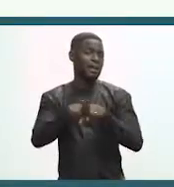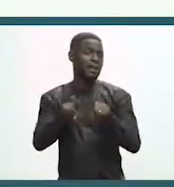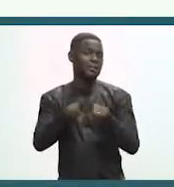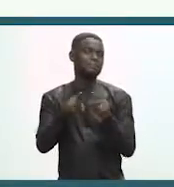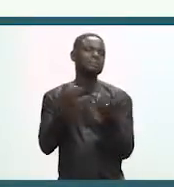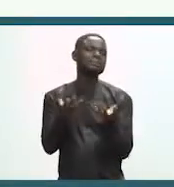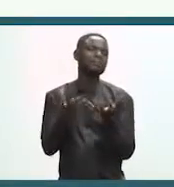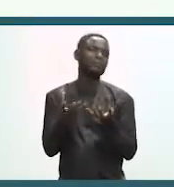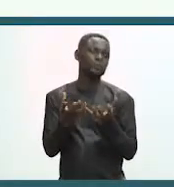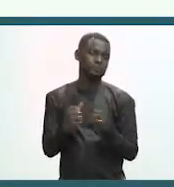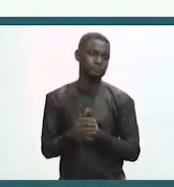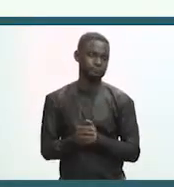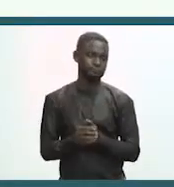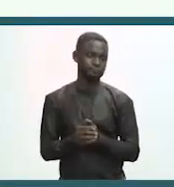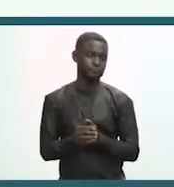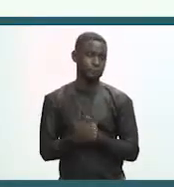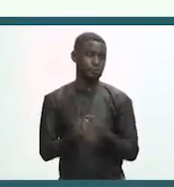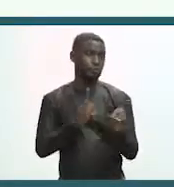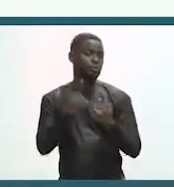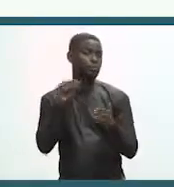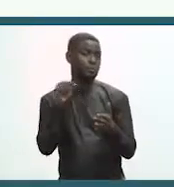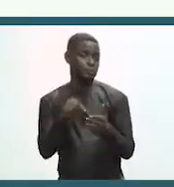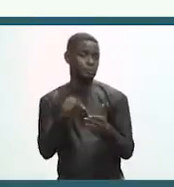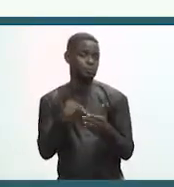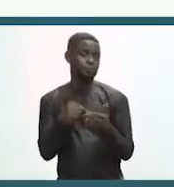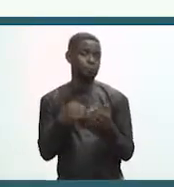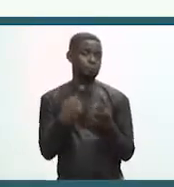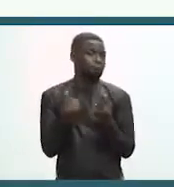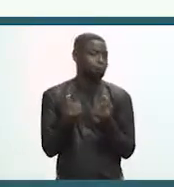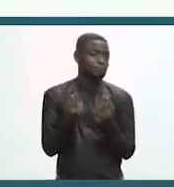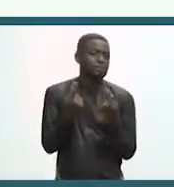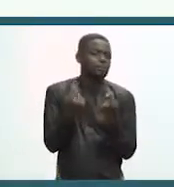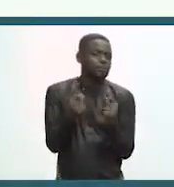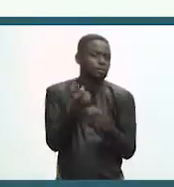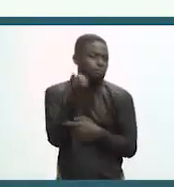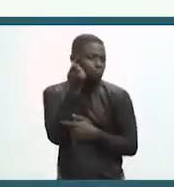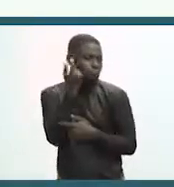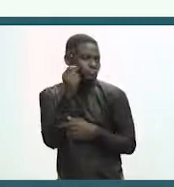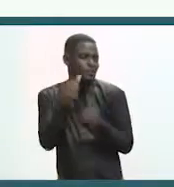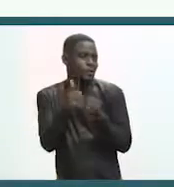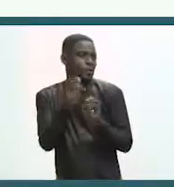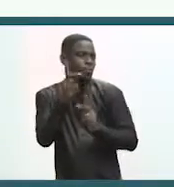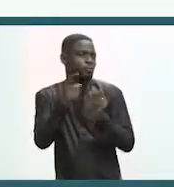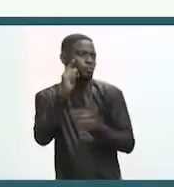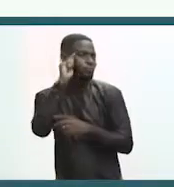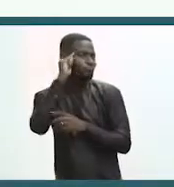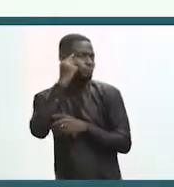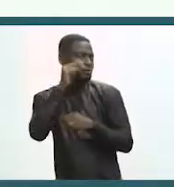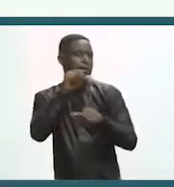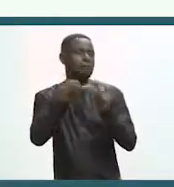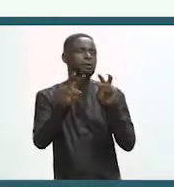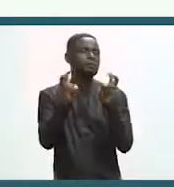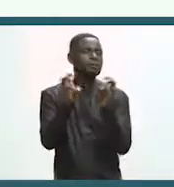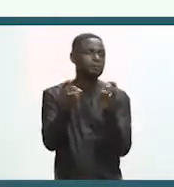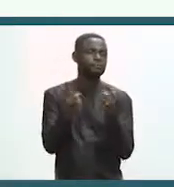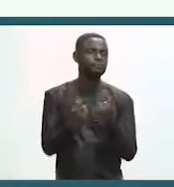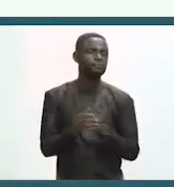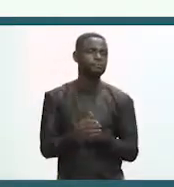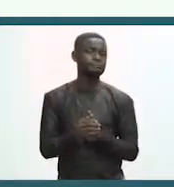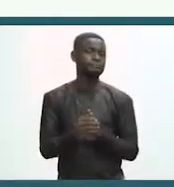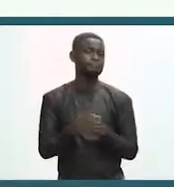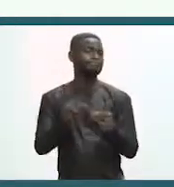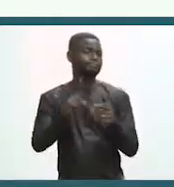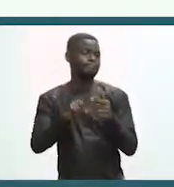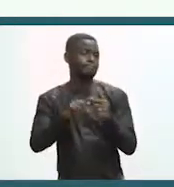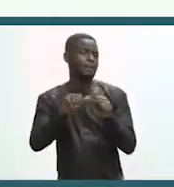would want to be. To do this, I try to understand how people think about issues,